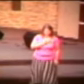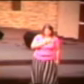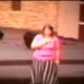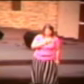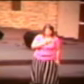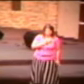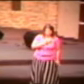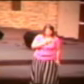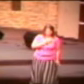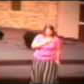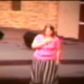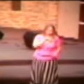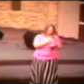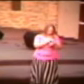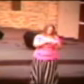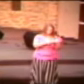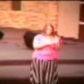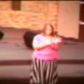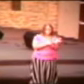And that ought to matter.